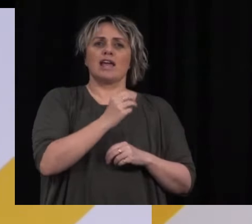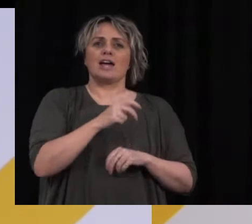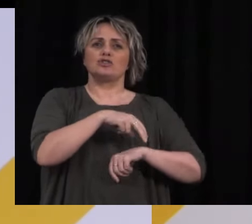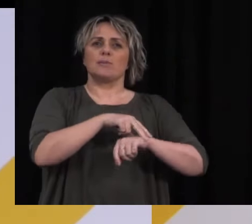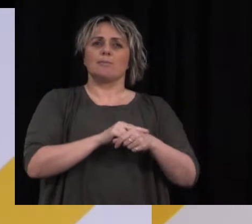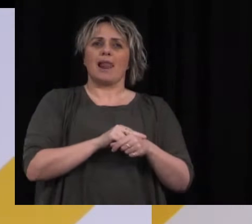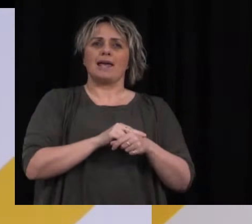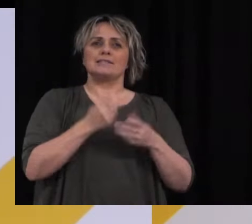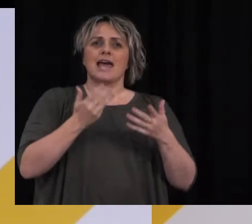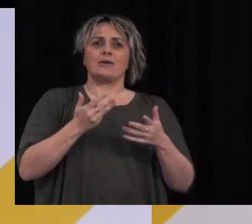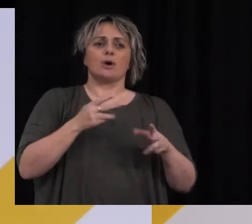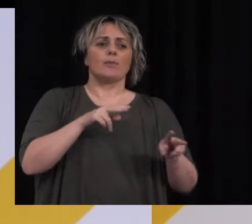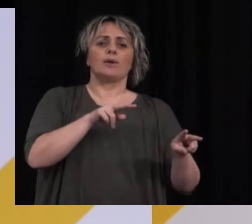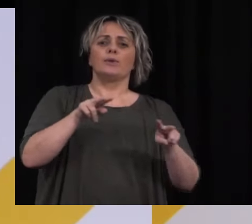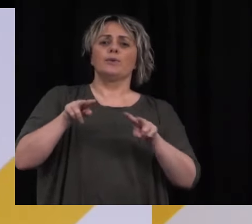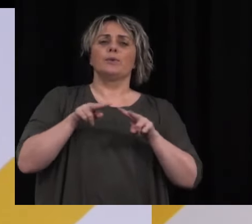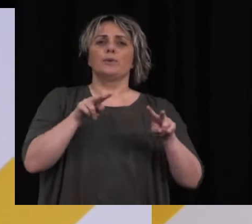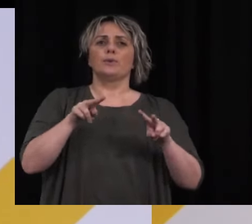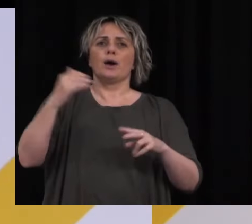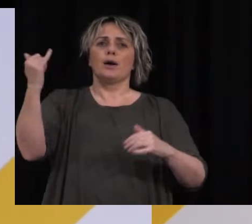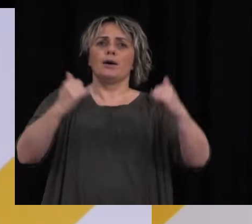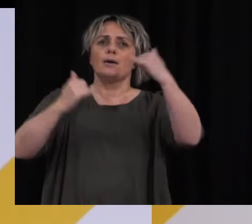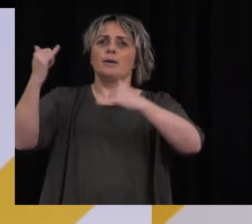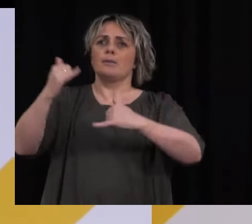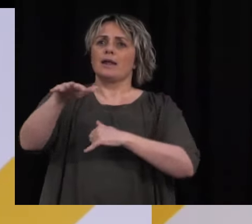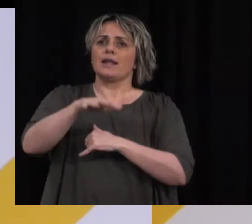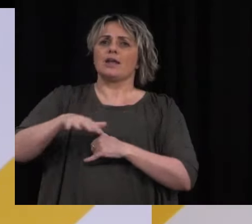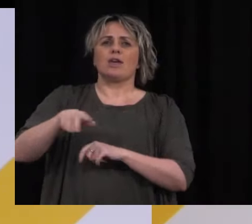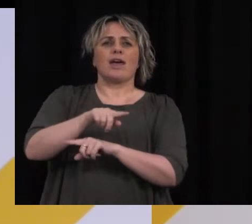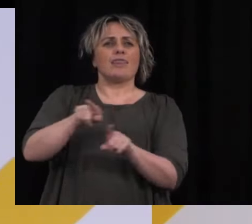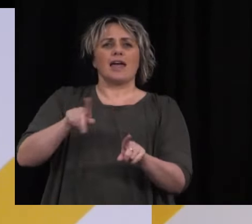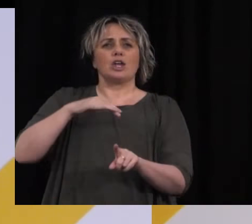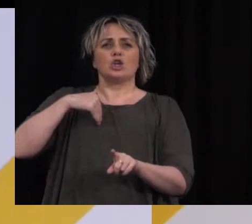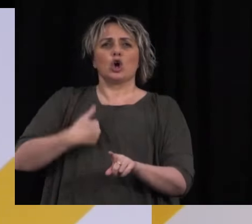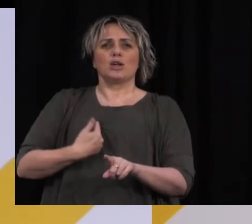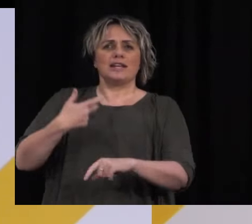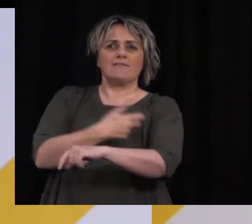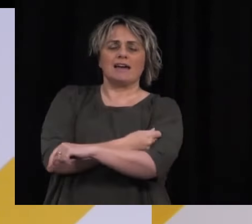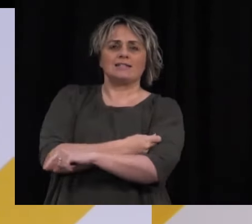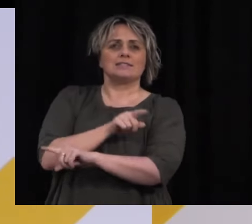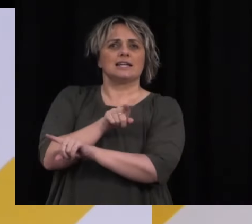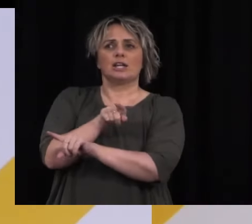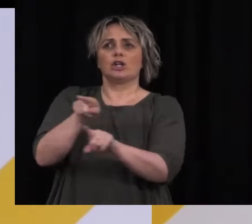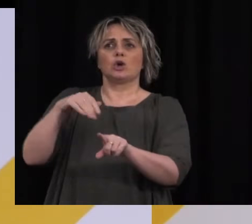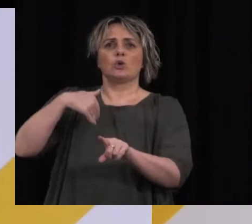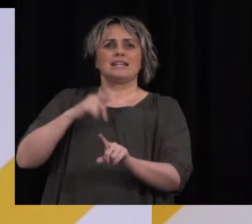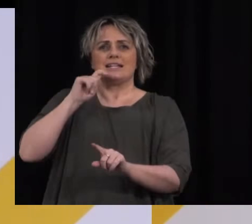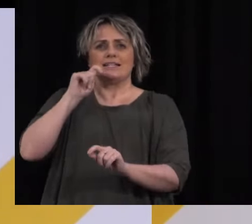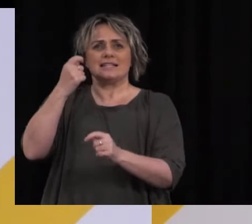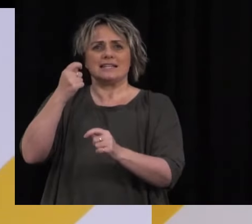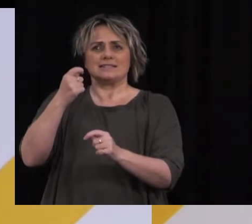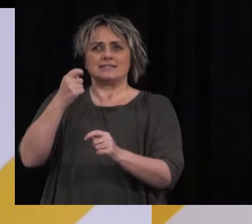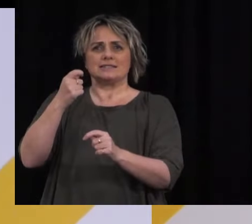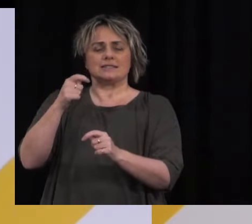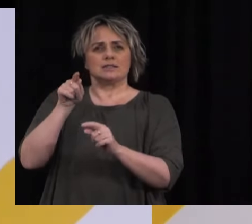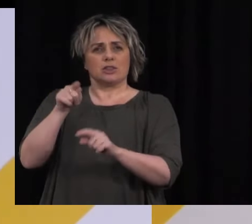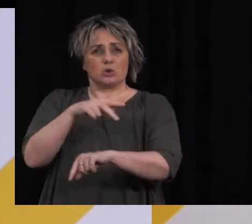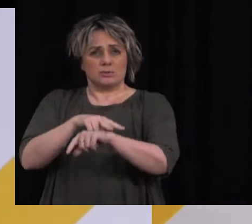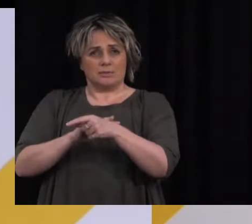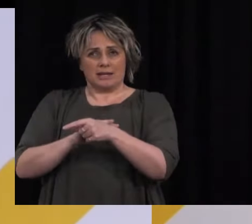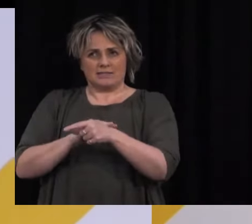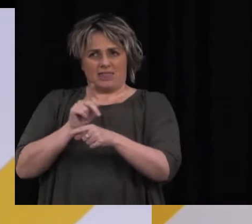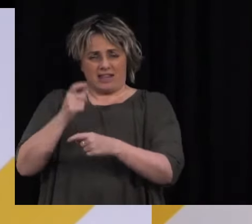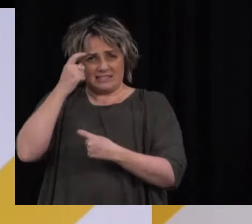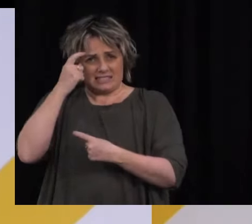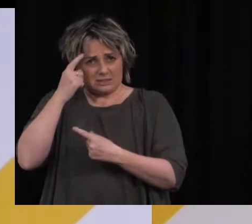manning Auckland's border checkpoints not required to be tested or vaccinated, and is that sensible? What